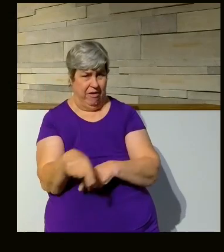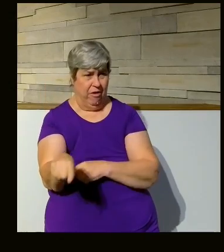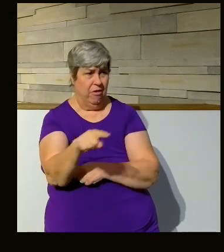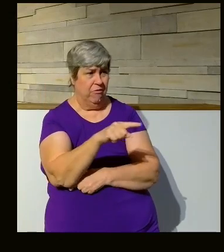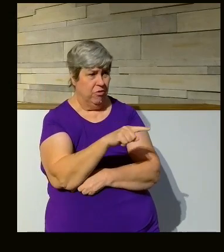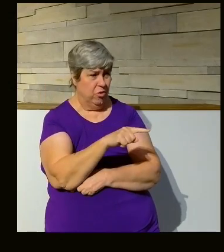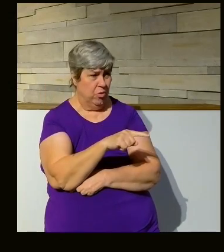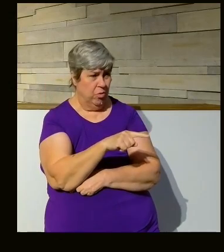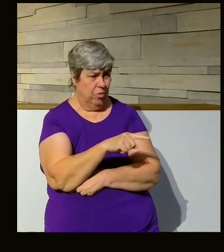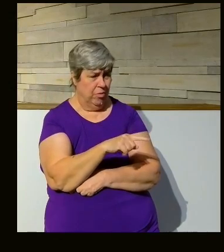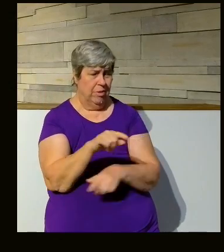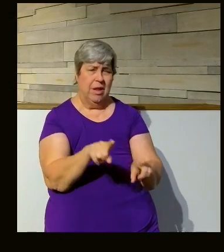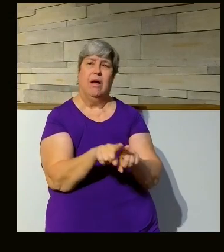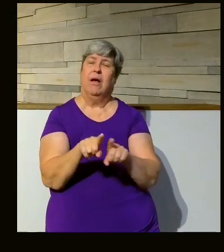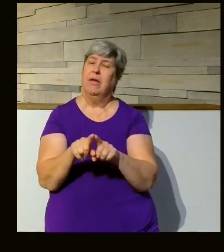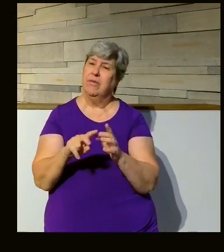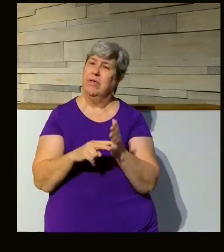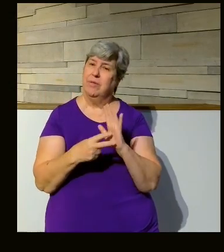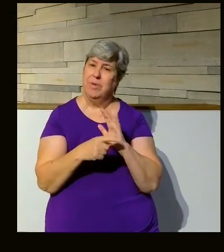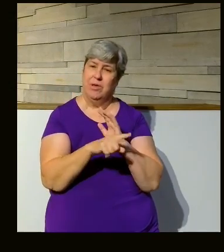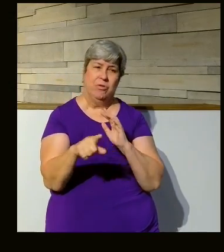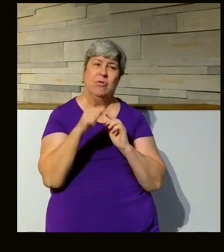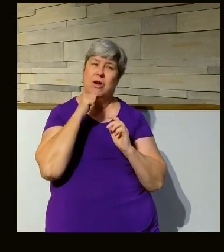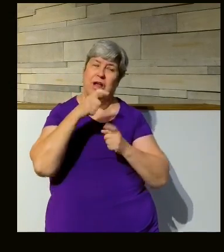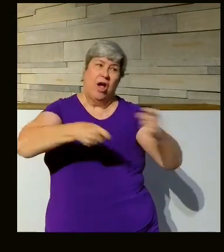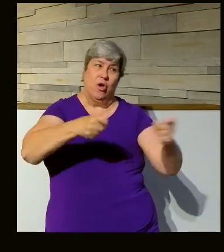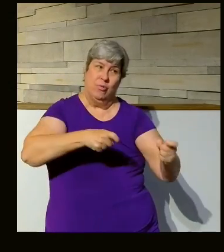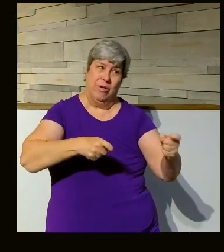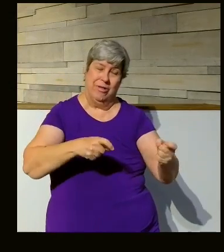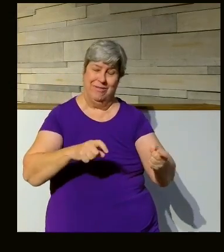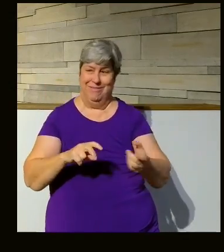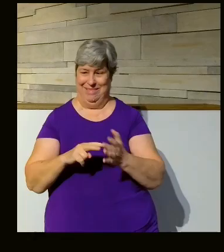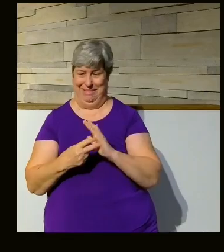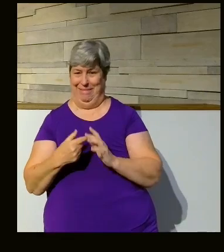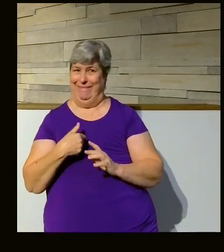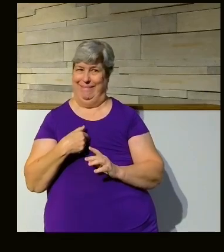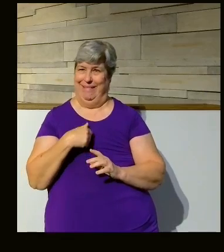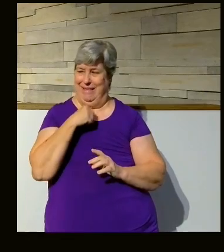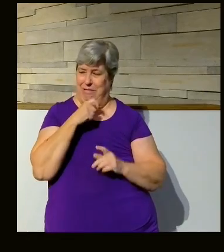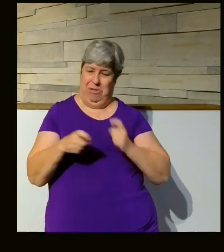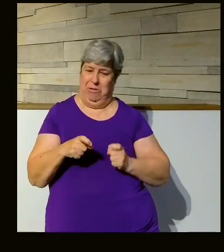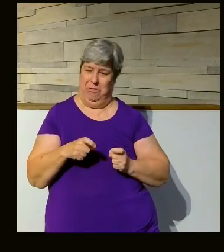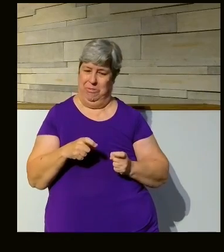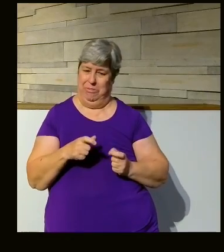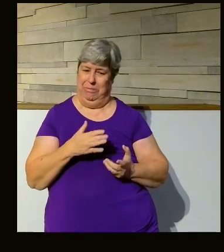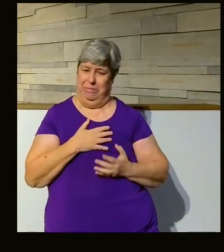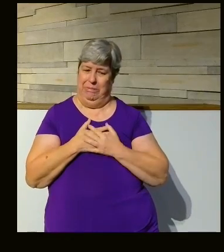else. It also means you're not in charge. It means I'm not in charge, right?